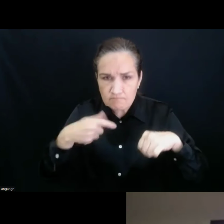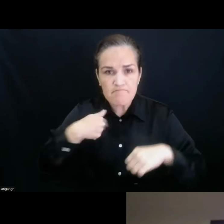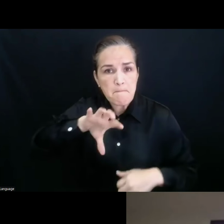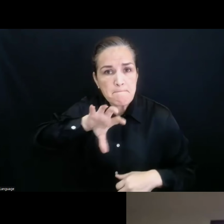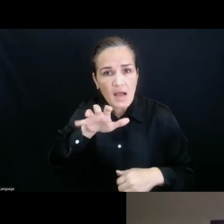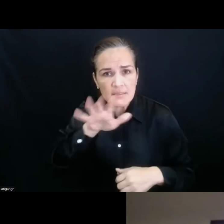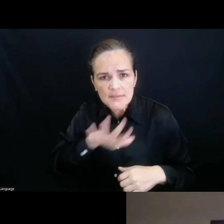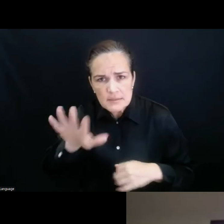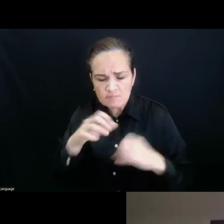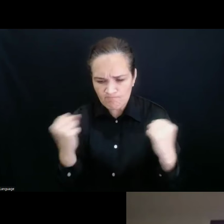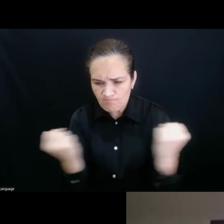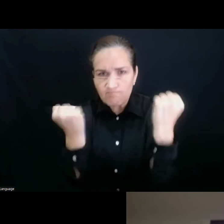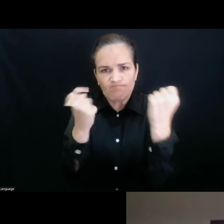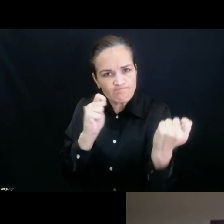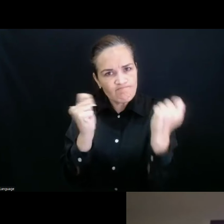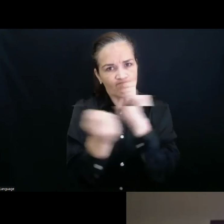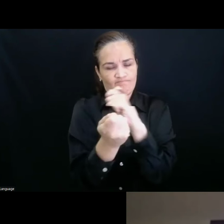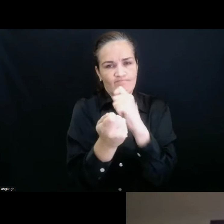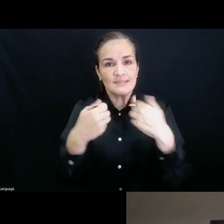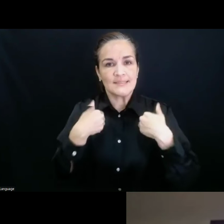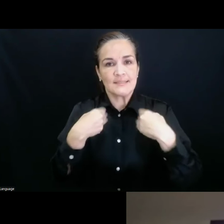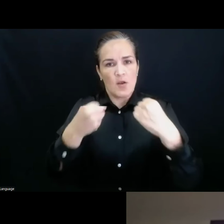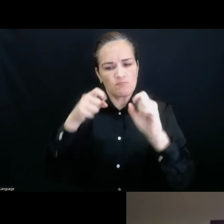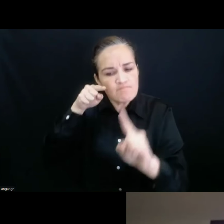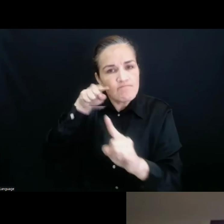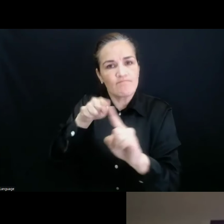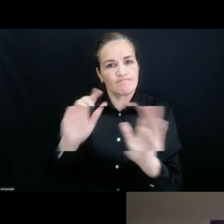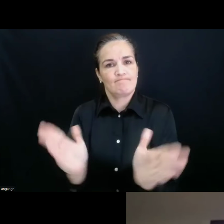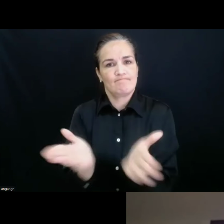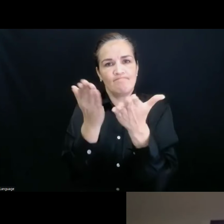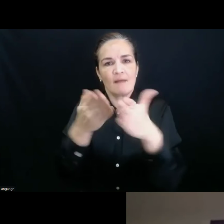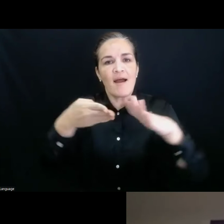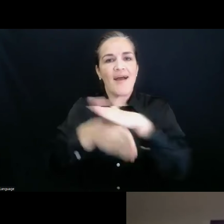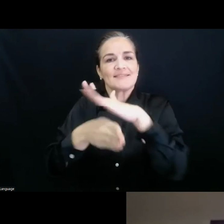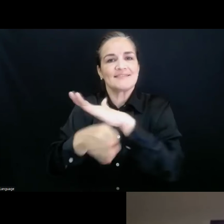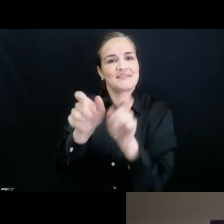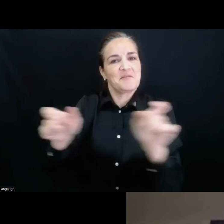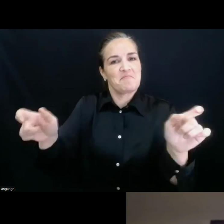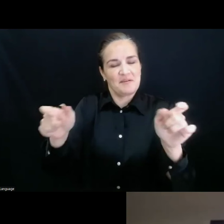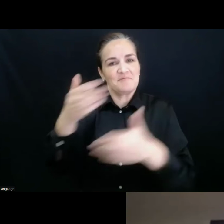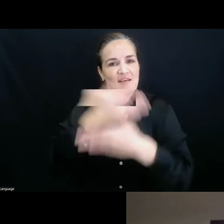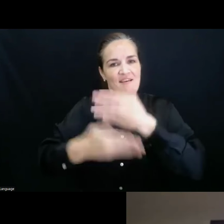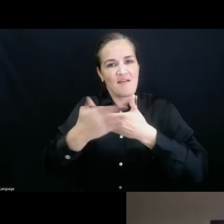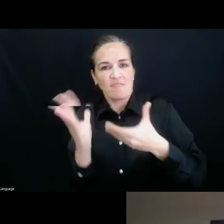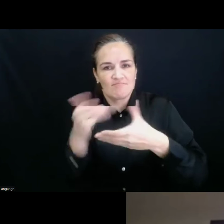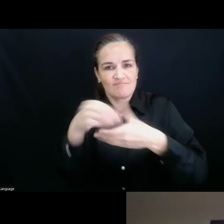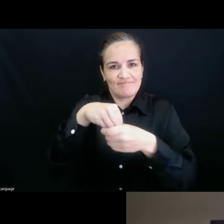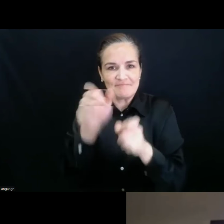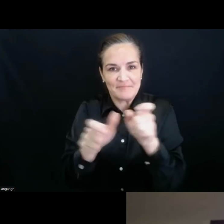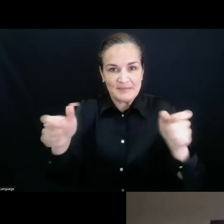evaluation tool to analyze the capacities and needs of a country to reinforce their health system to make